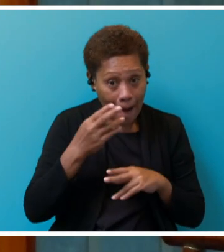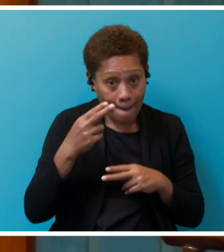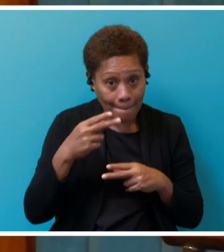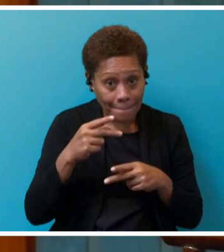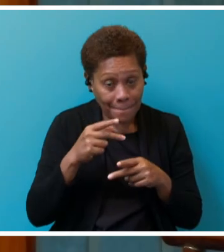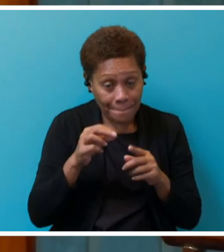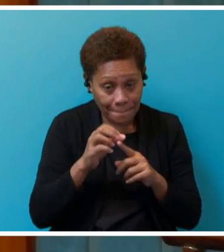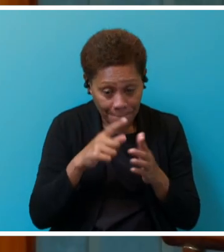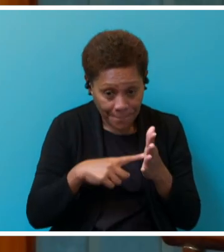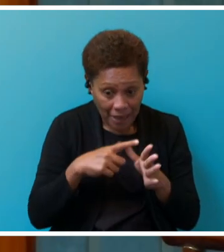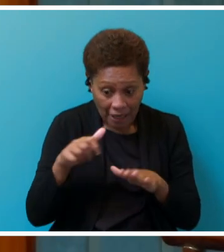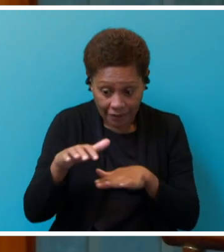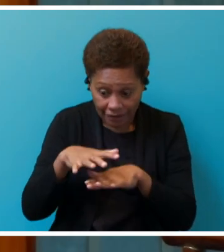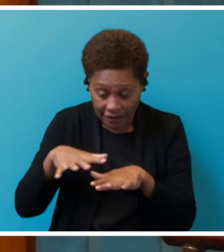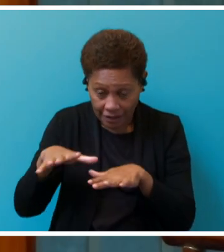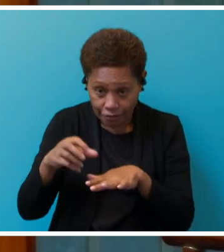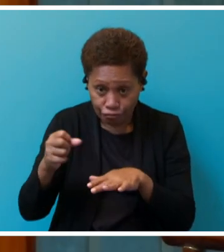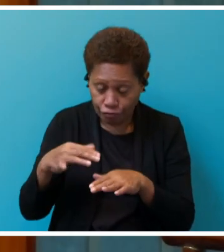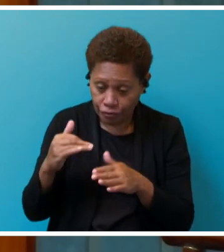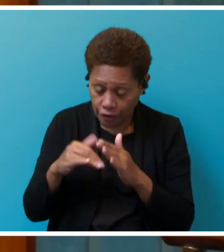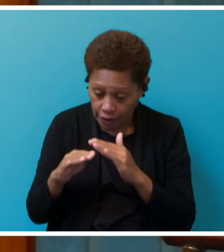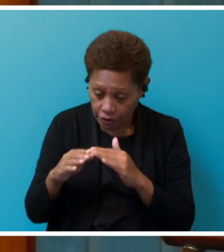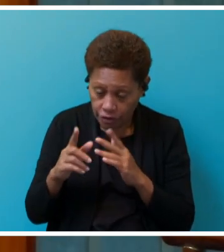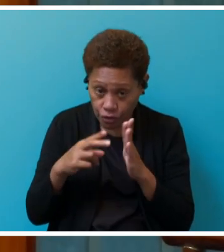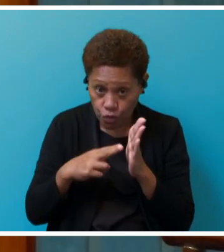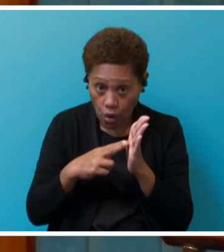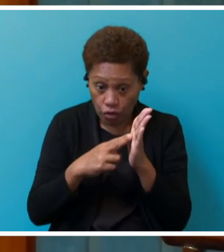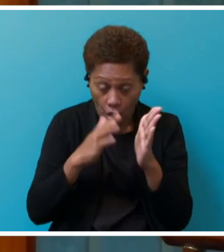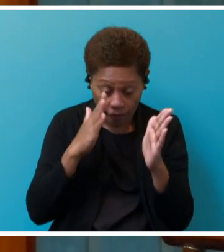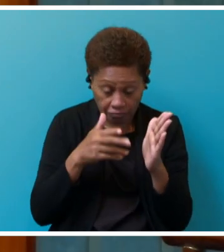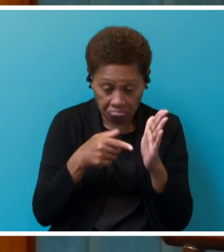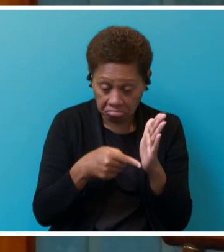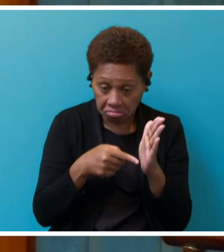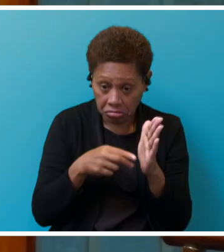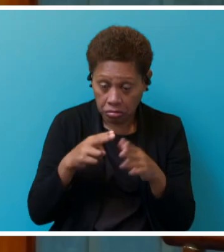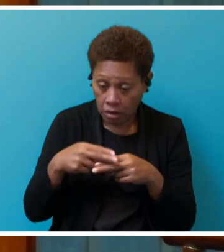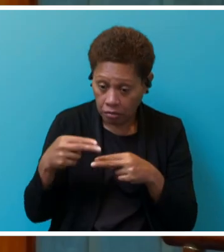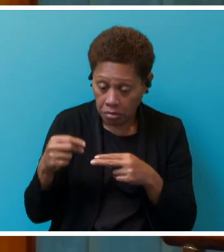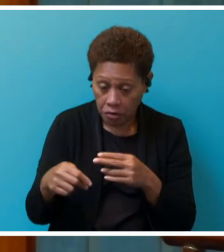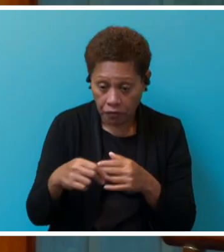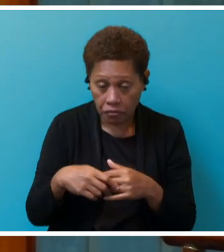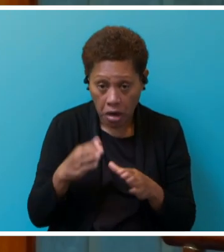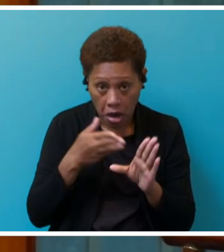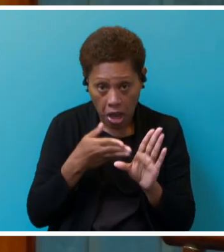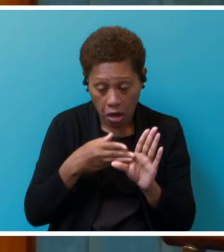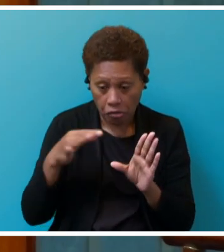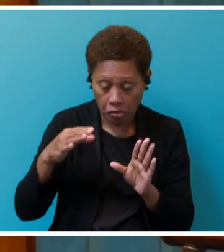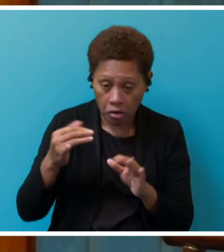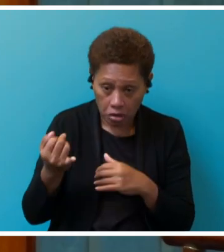project is expected to transform livelihoods in the north. It aims to raise farmers' average annual income from